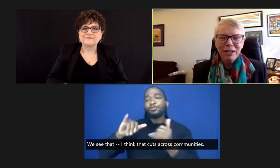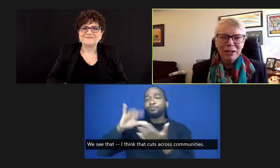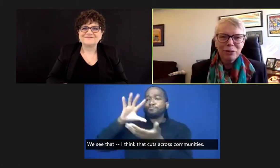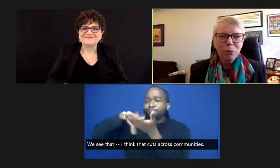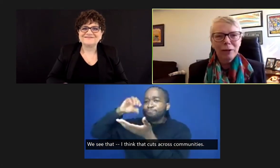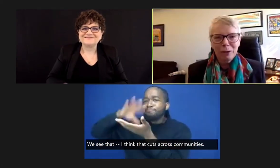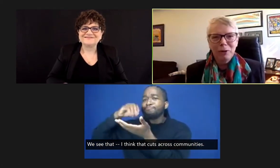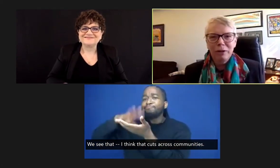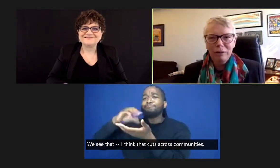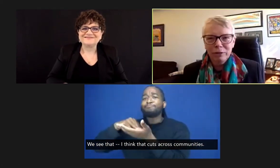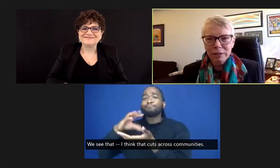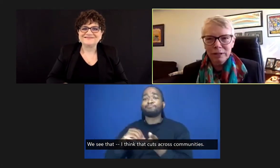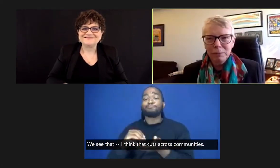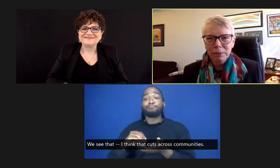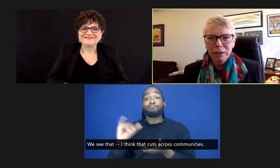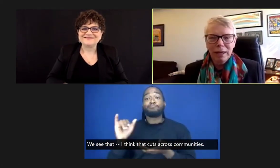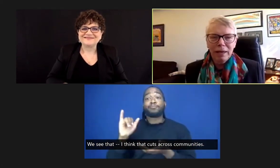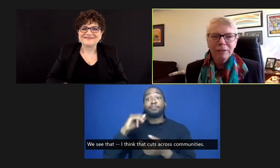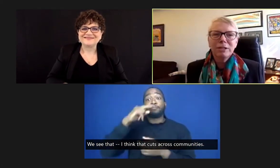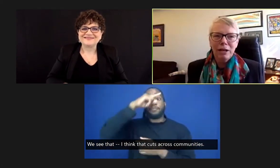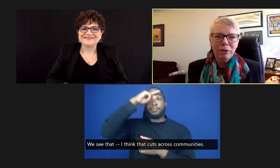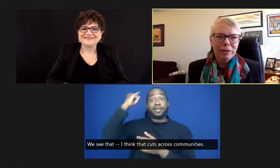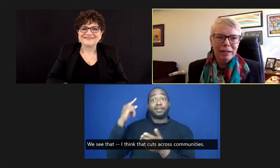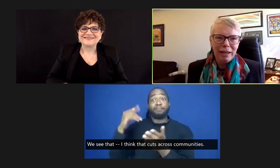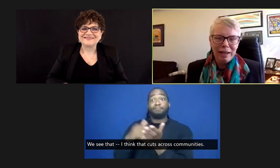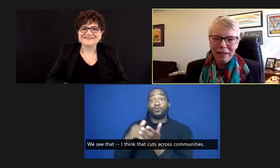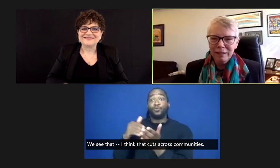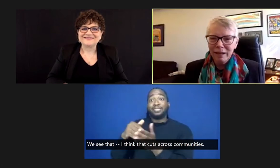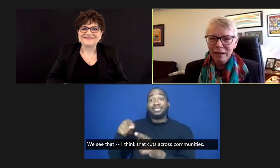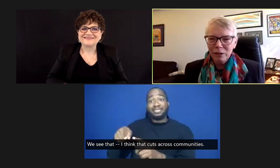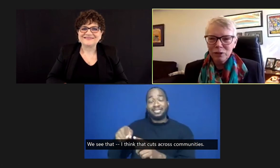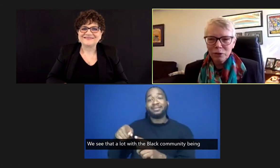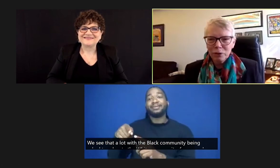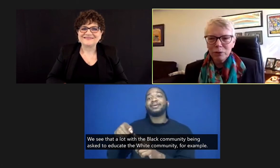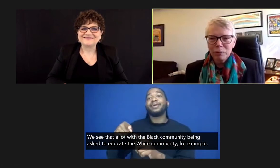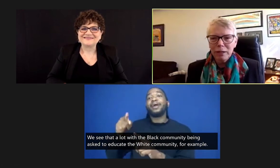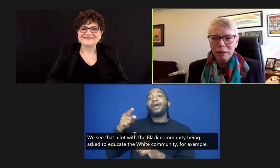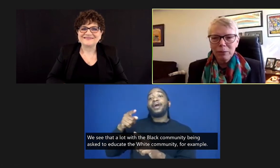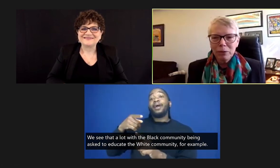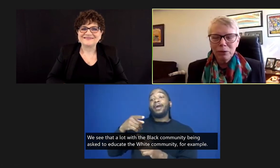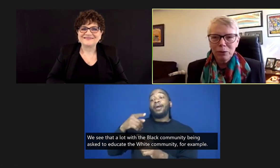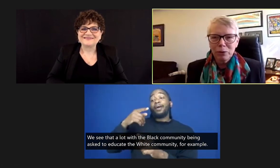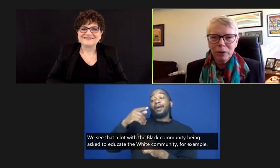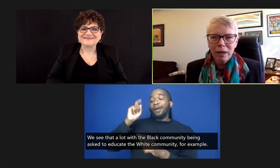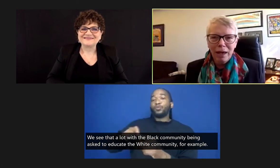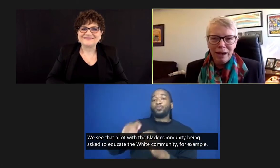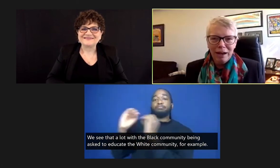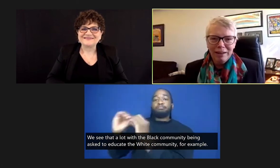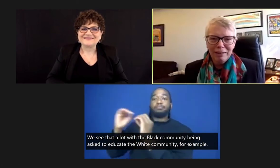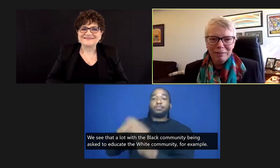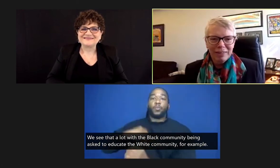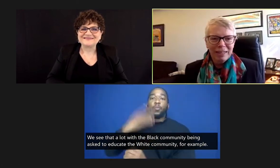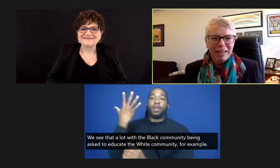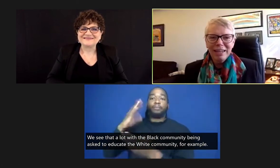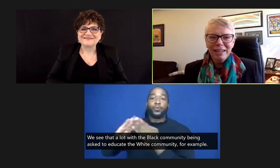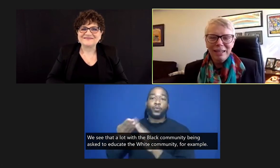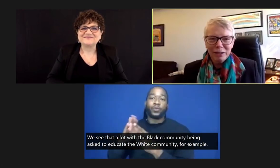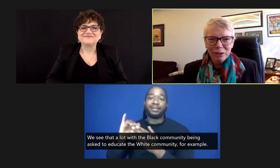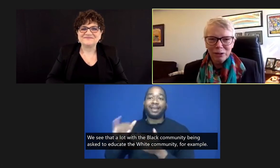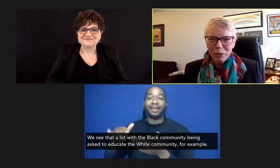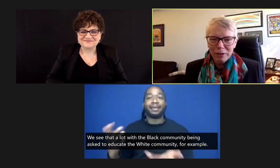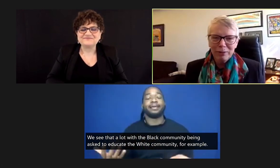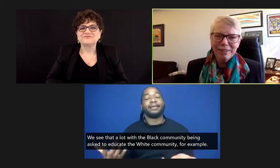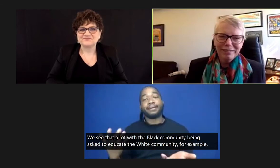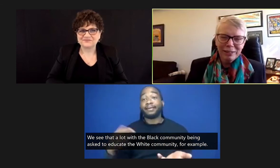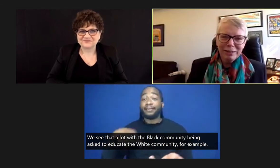to educate the white community, for example. It's tiring and it shouldn't be up to